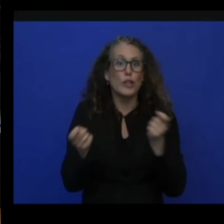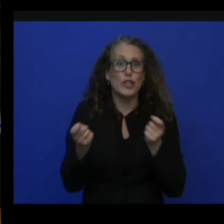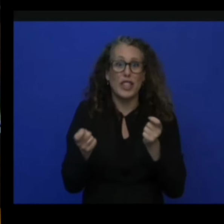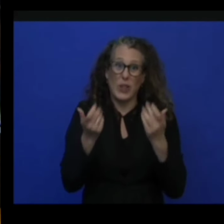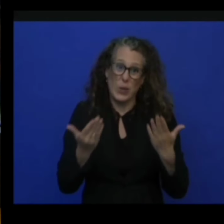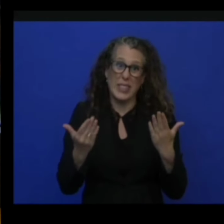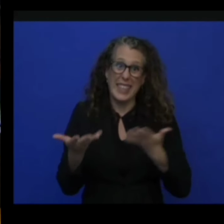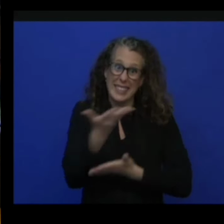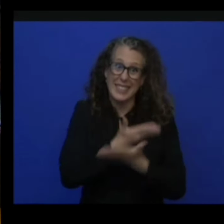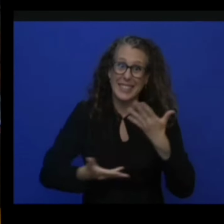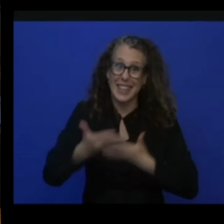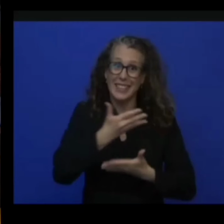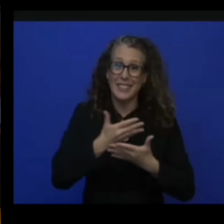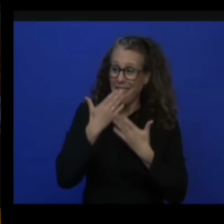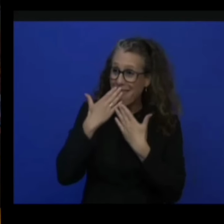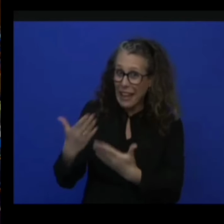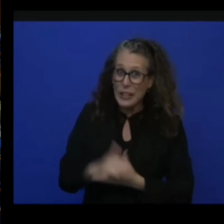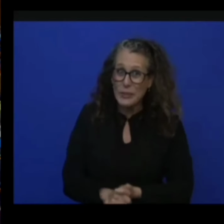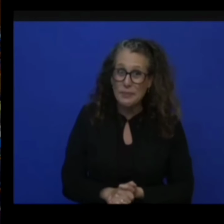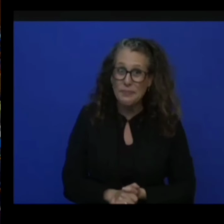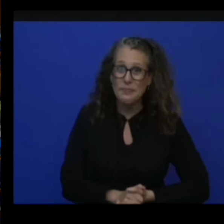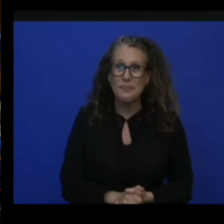much.